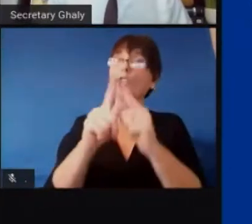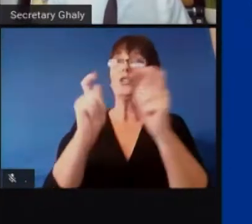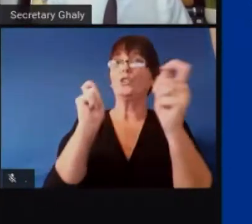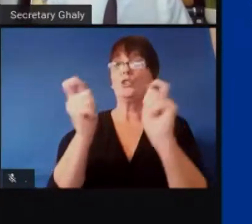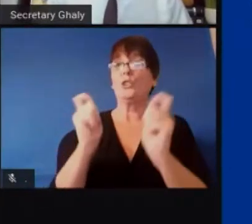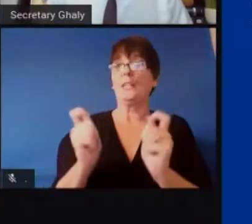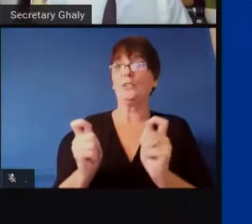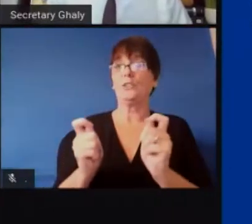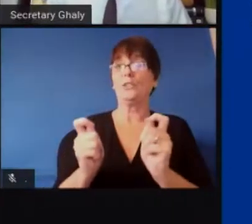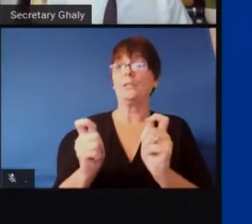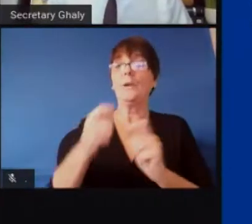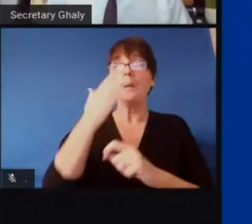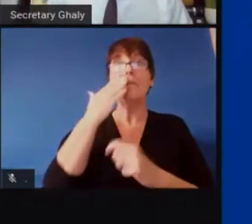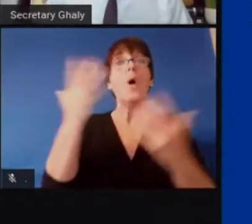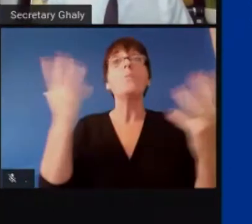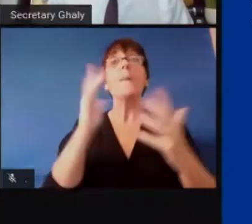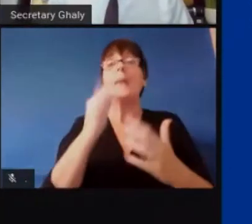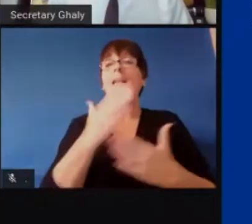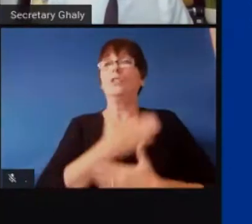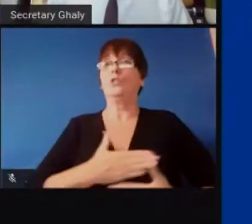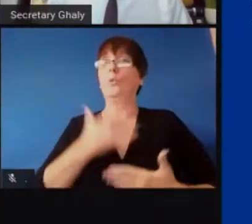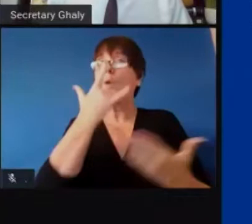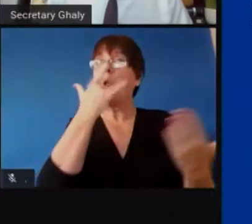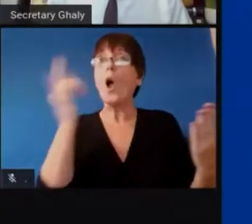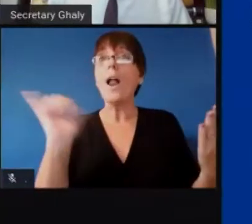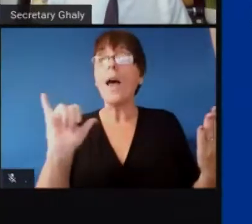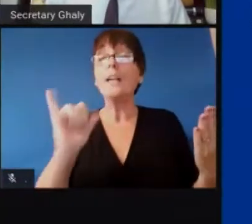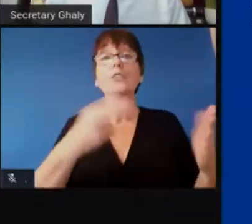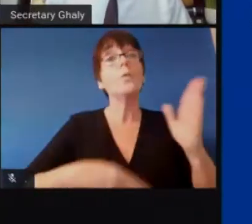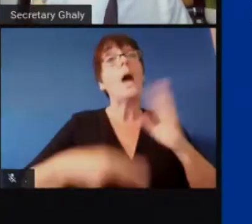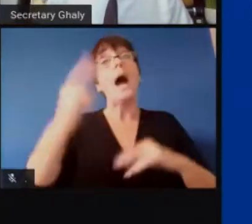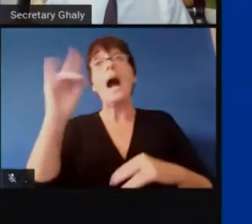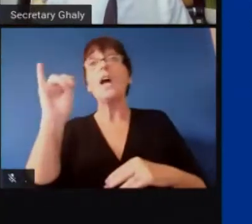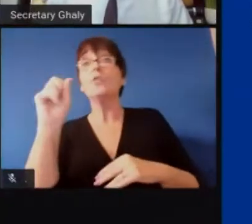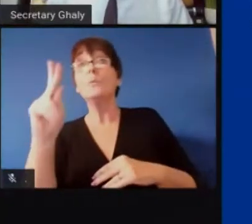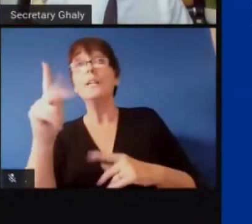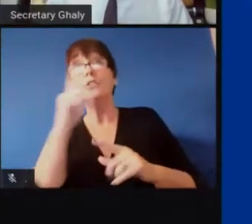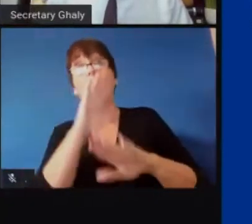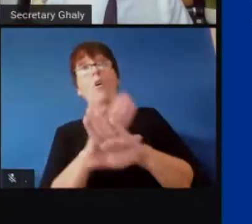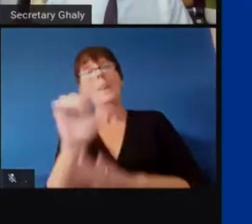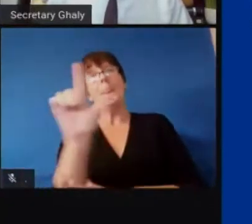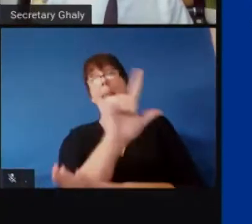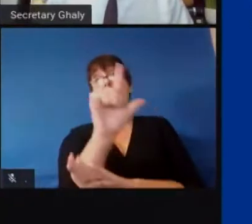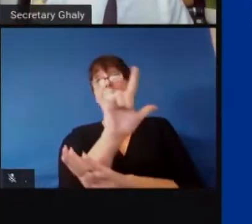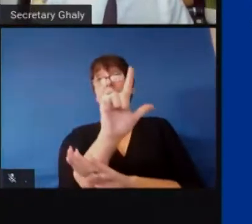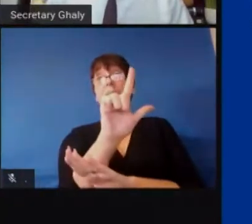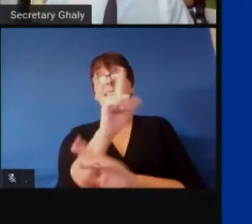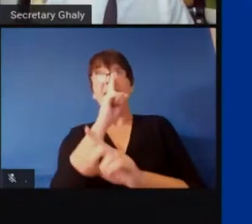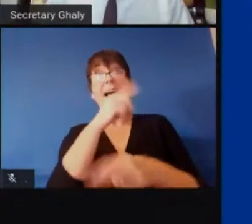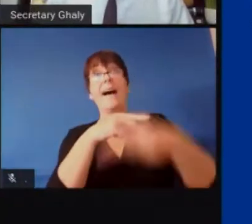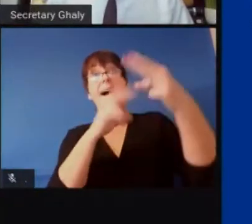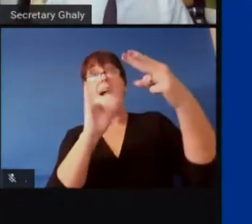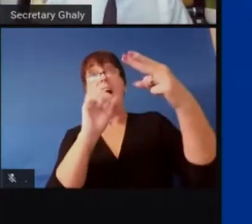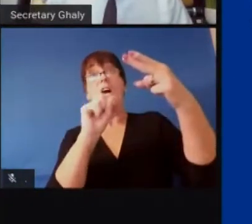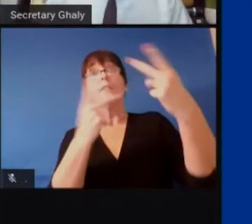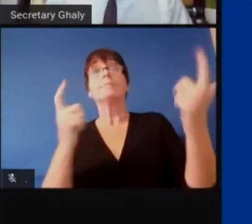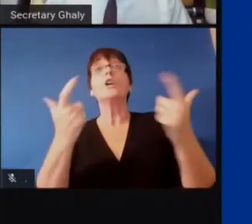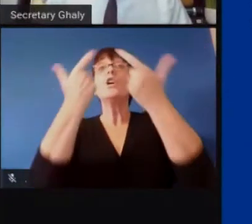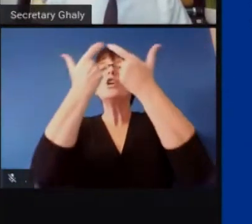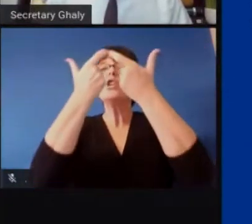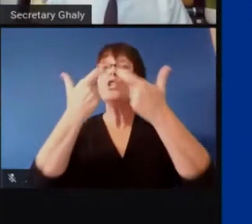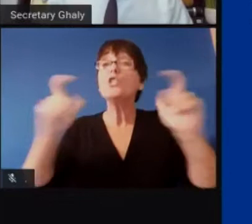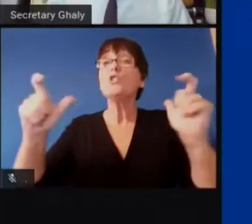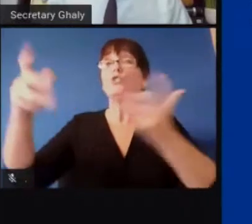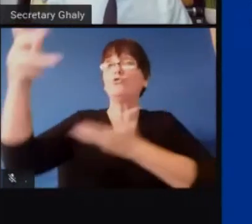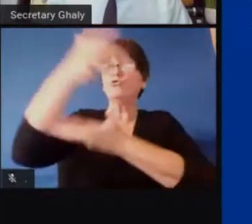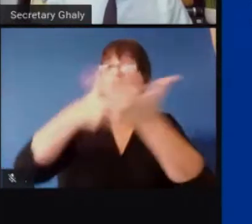the nature of the activities. So the higher risk settings you'll see here on the left side of the slide, random large scale